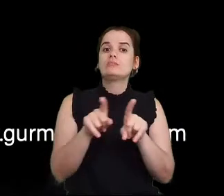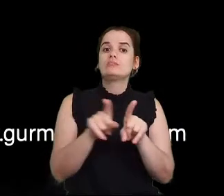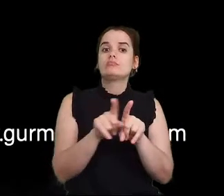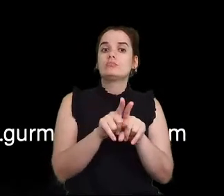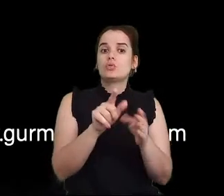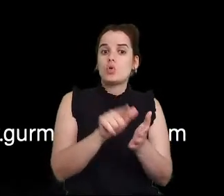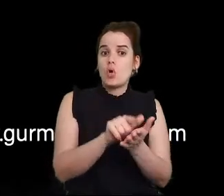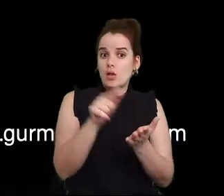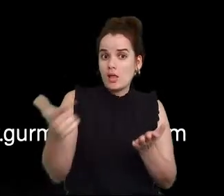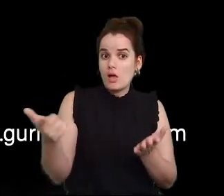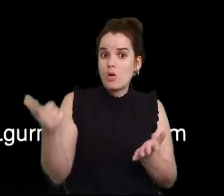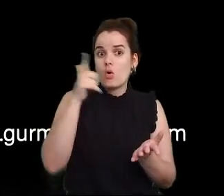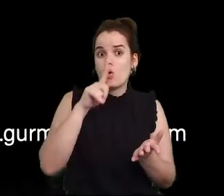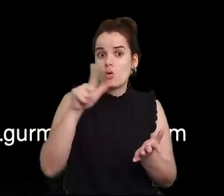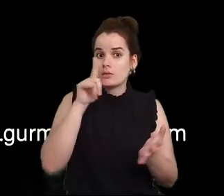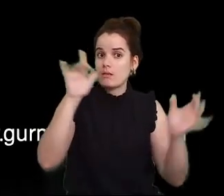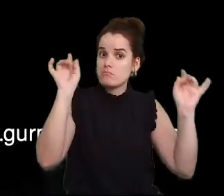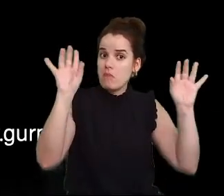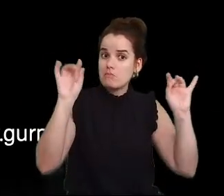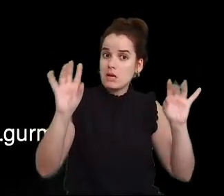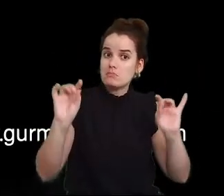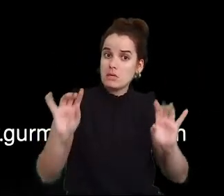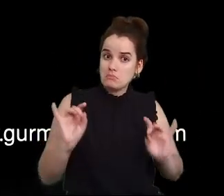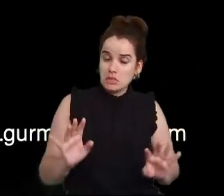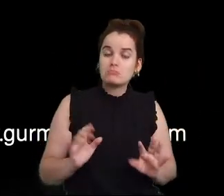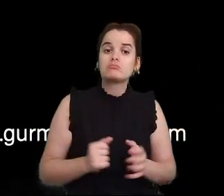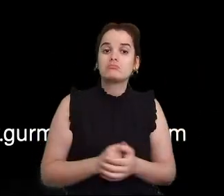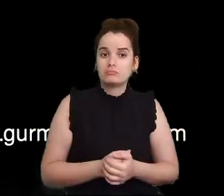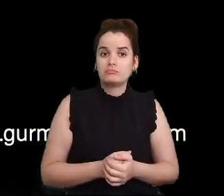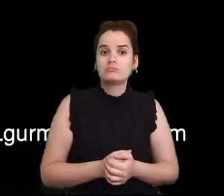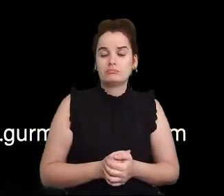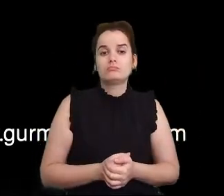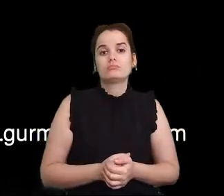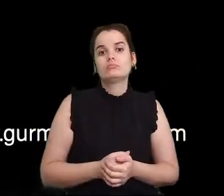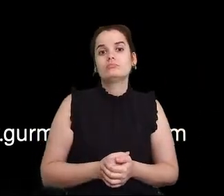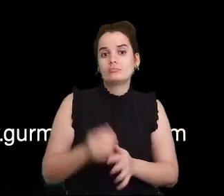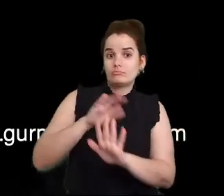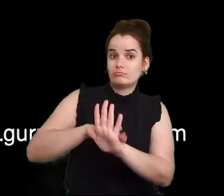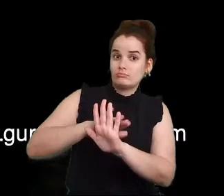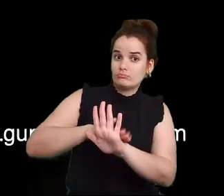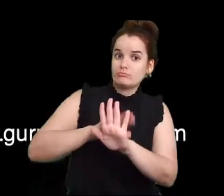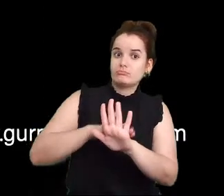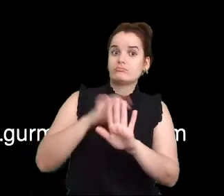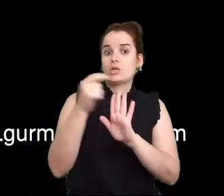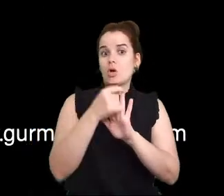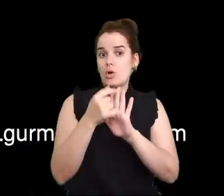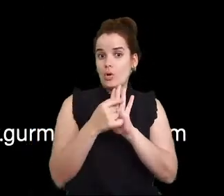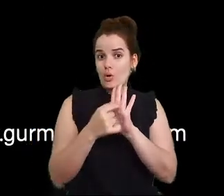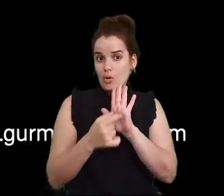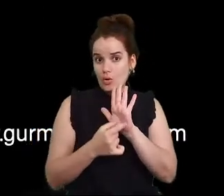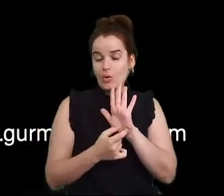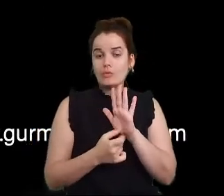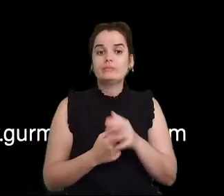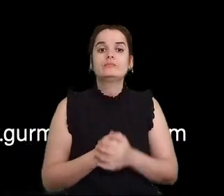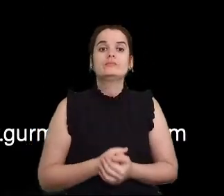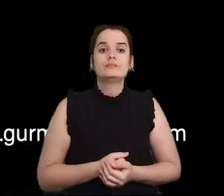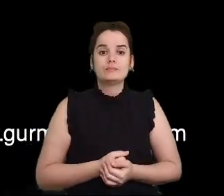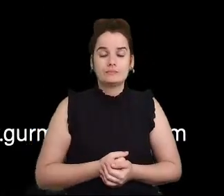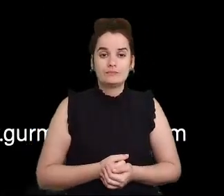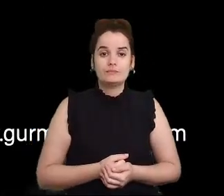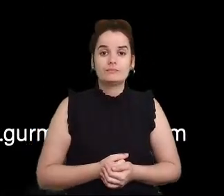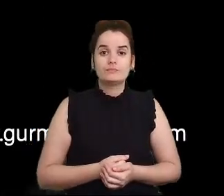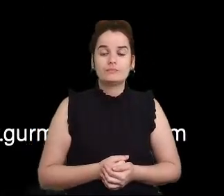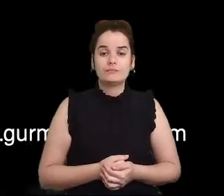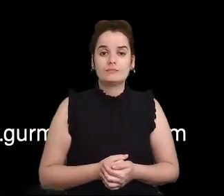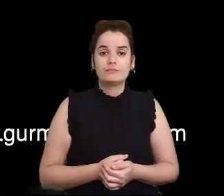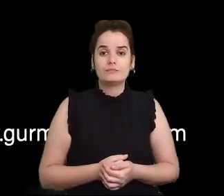that. Now, when I think about data visualization, I think it lives